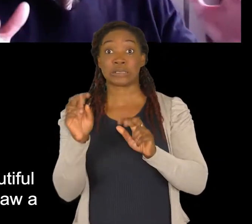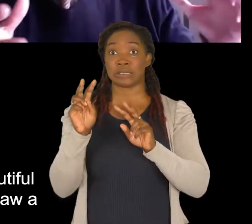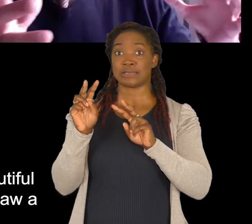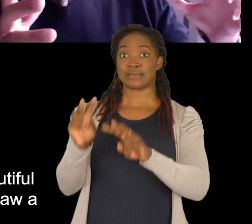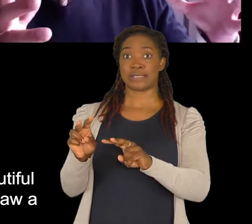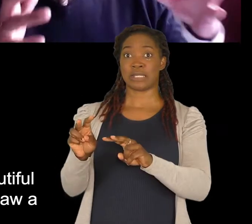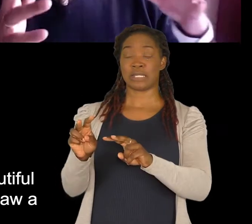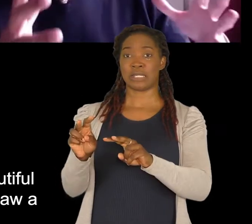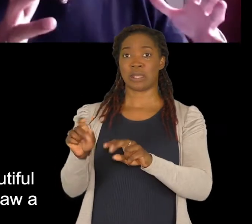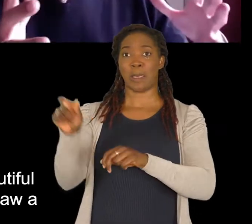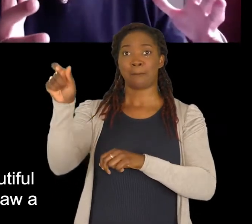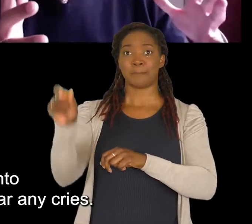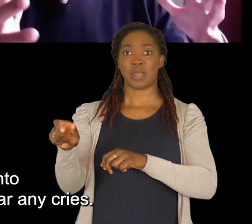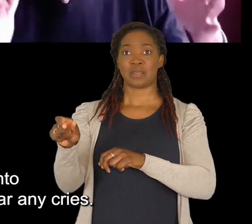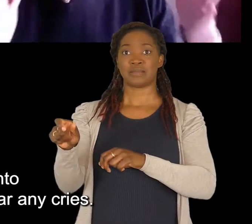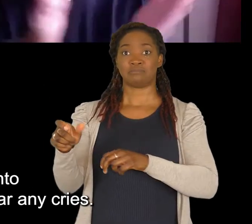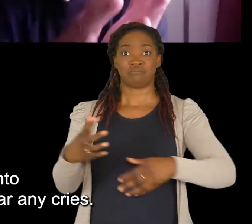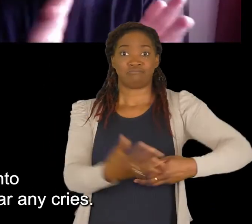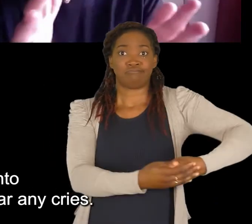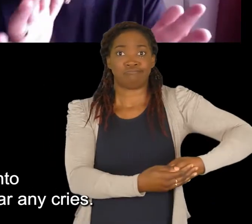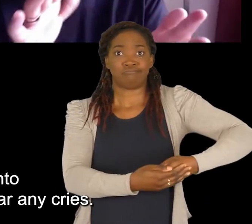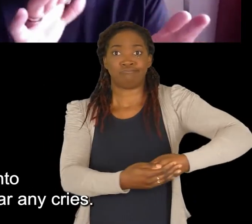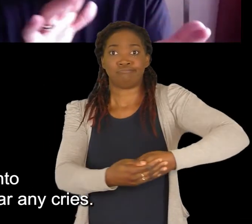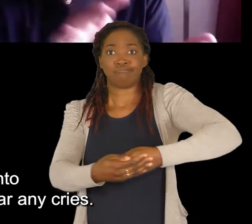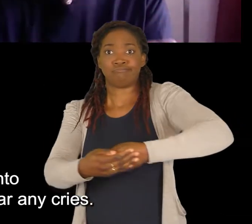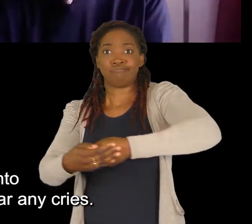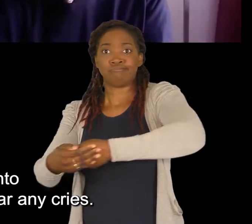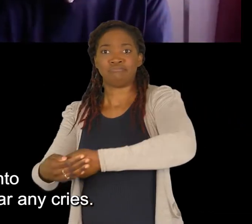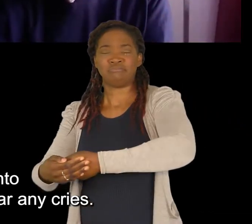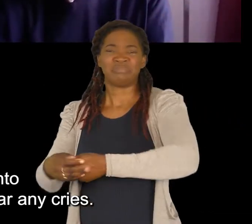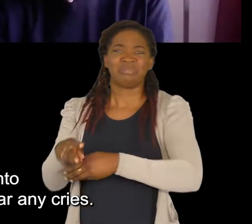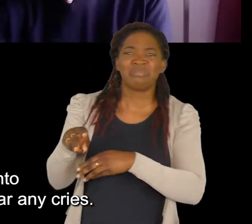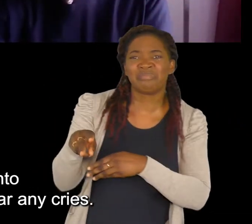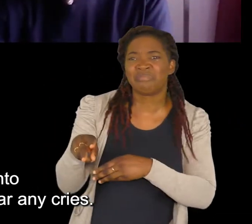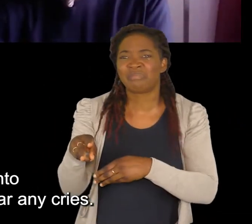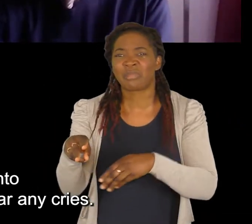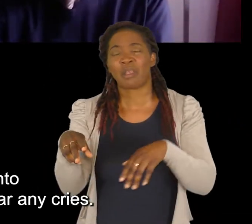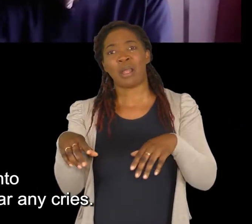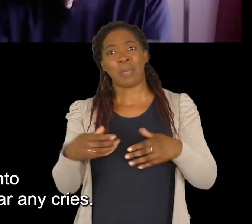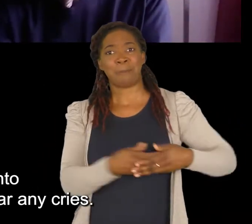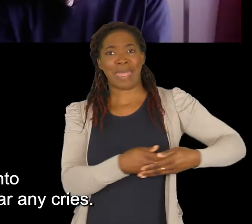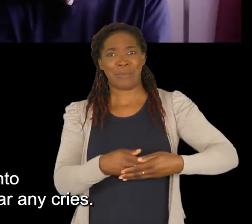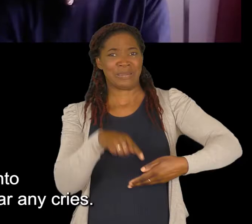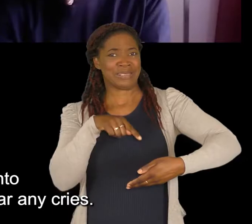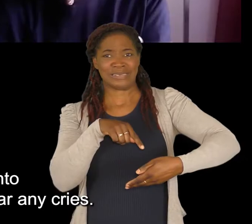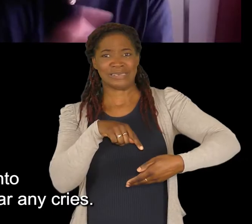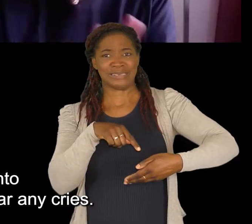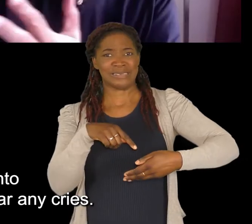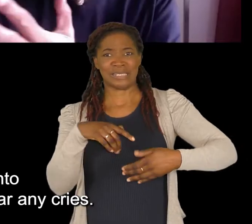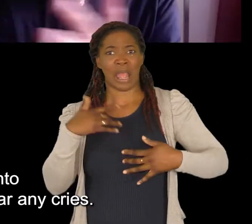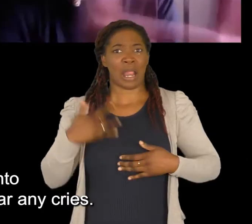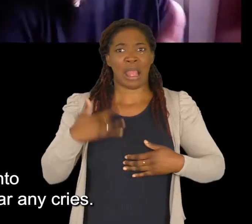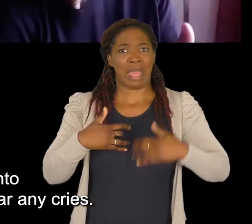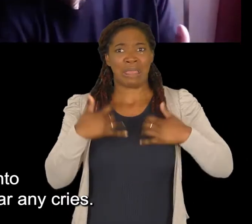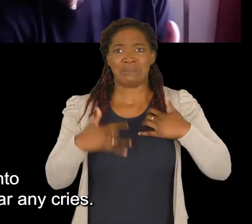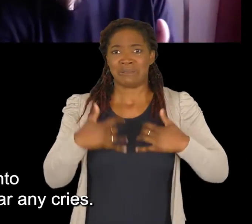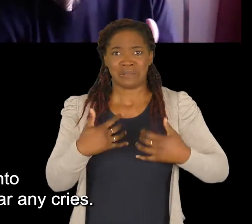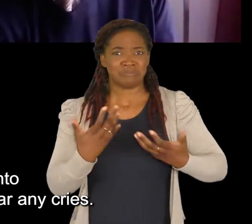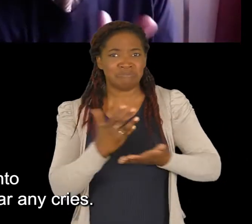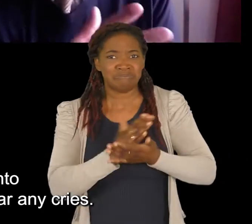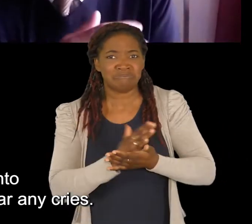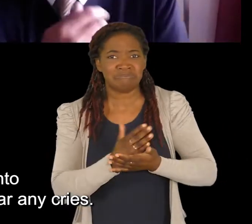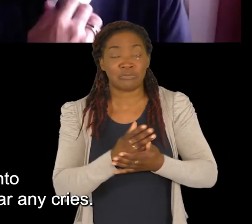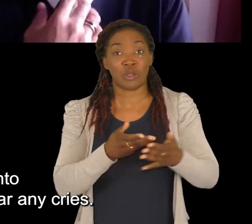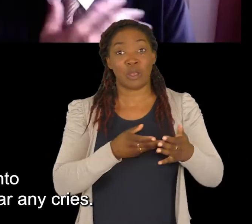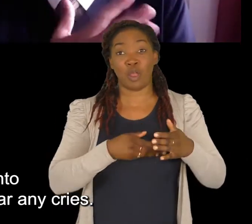I see is an image of a person taking sort of what looked like a totally limp baby, rushing them